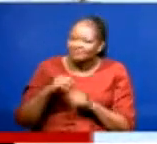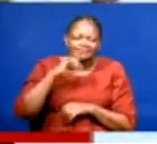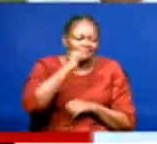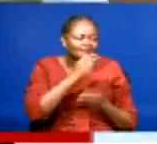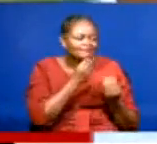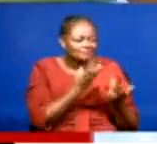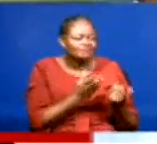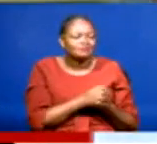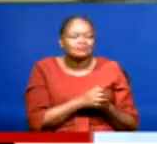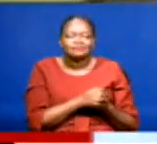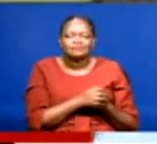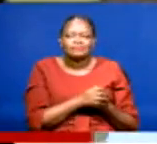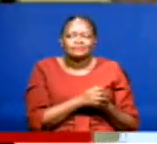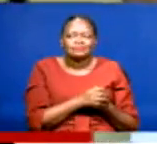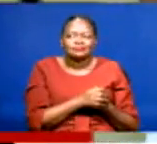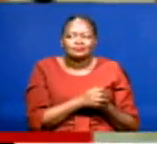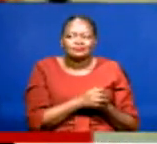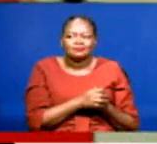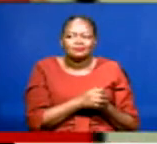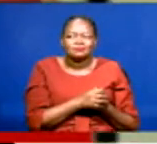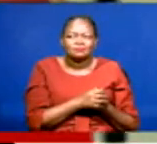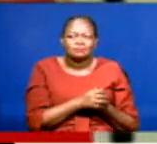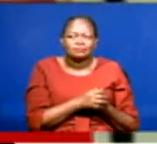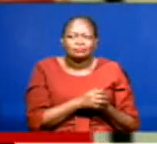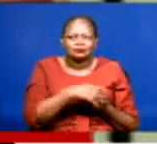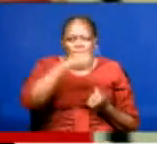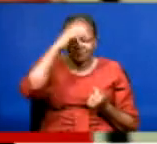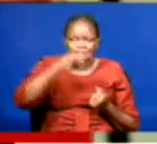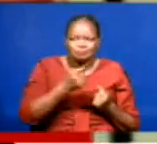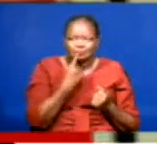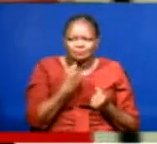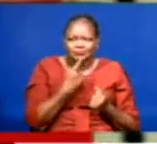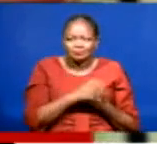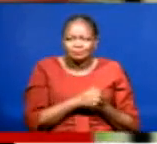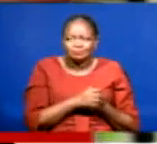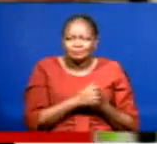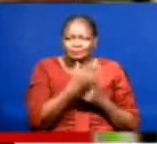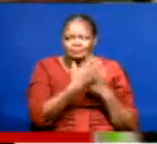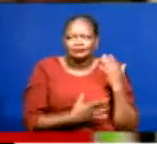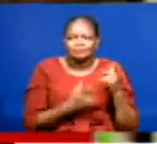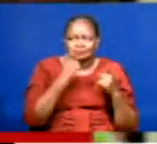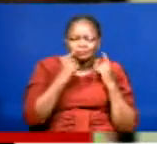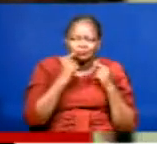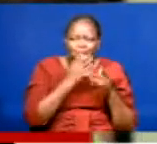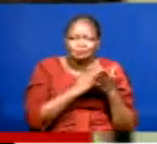sweat, hard and tears, sweat, dedication, blood and tears sometimes. Sometimes we cry,